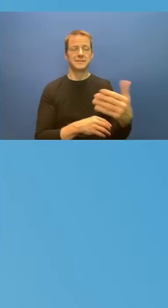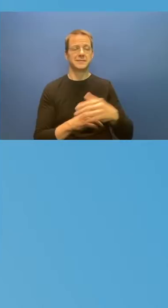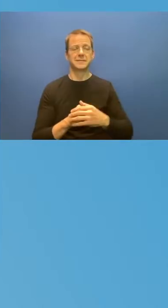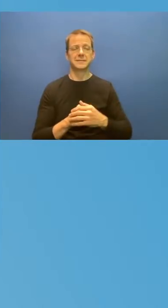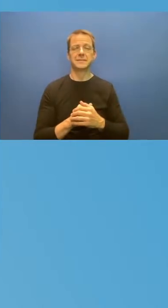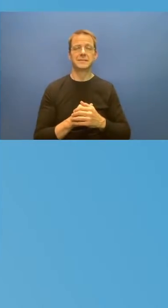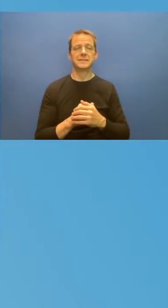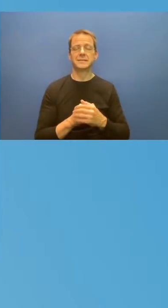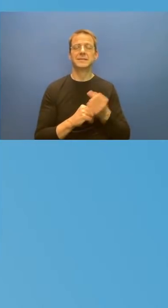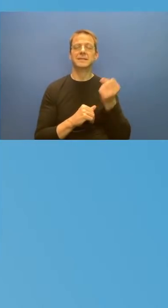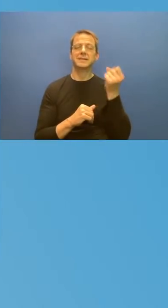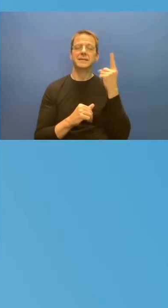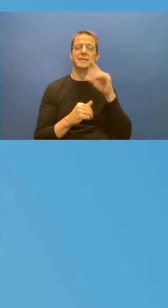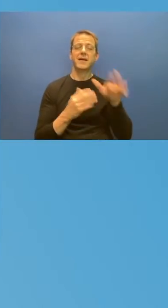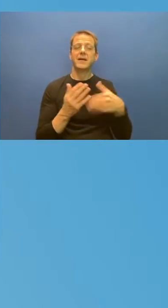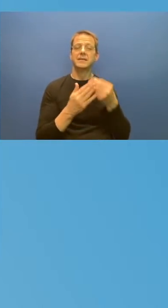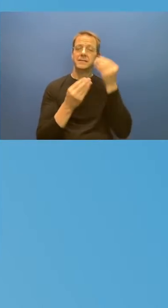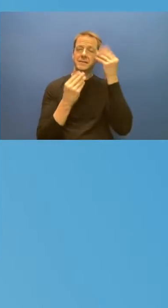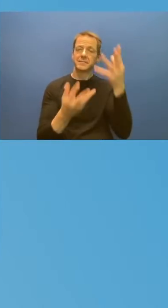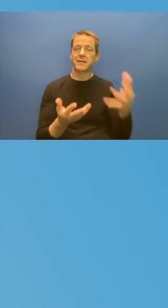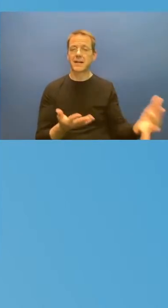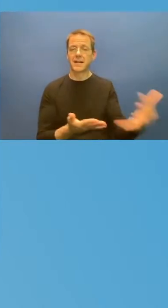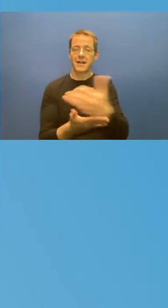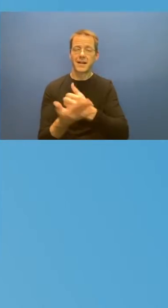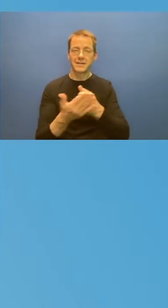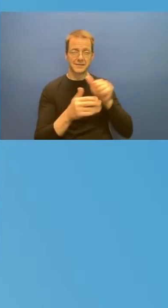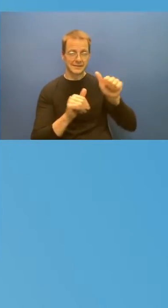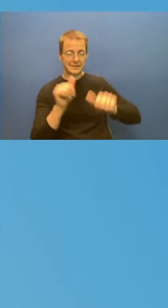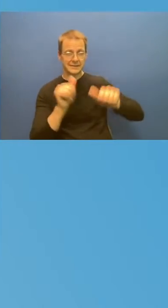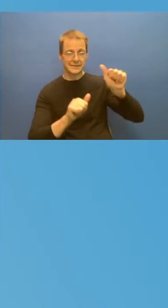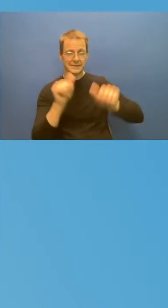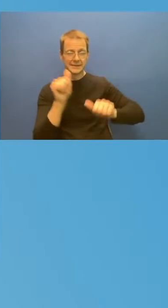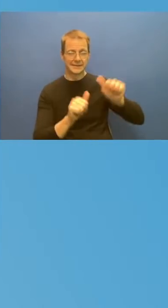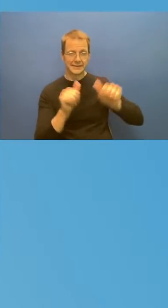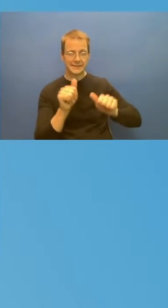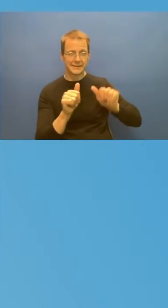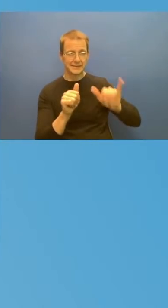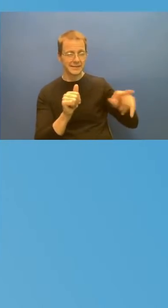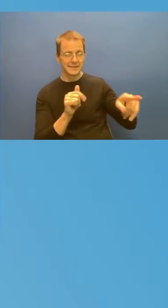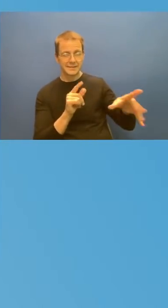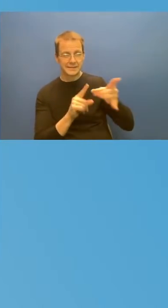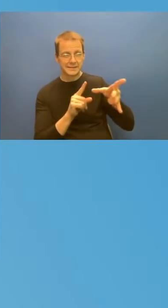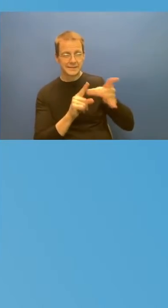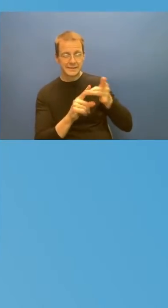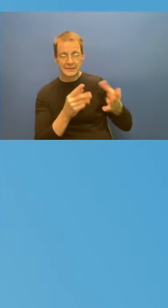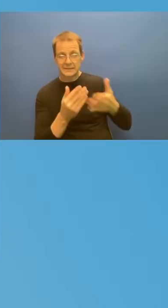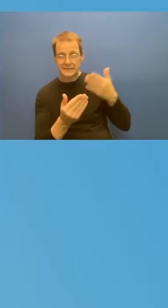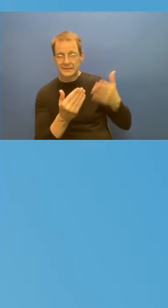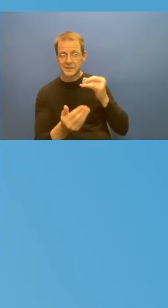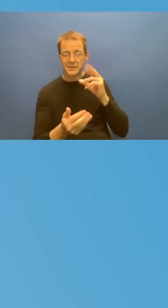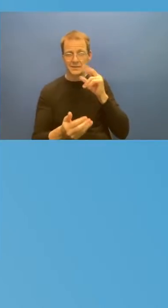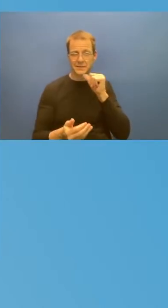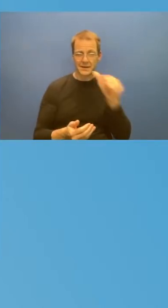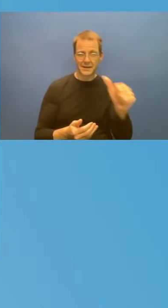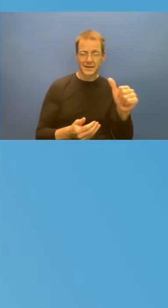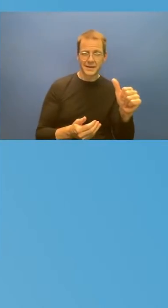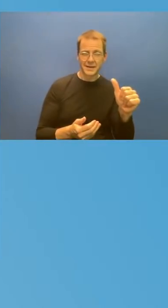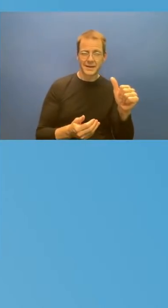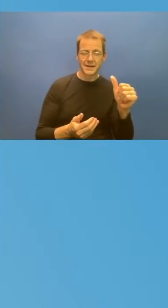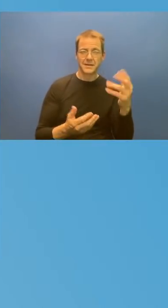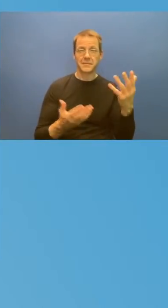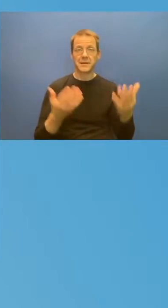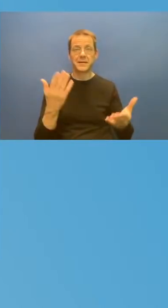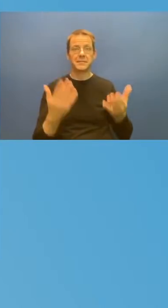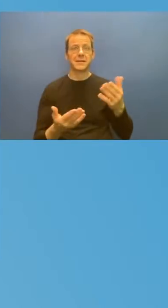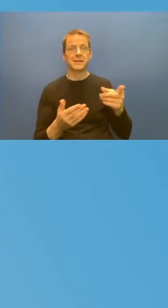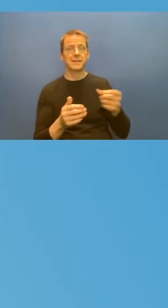transmissibility, assess how it may evade pre-existing immunity, either by infection or vaccination, and how severe and what